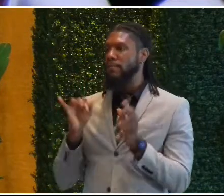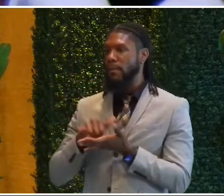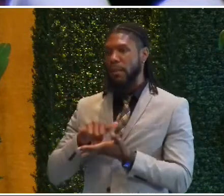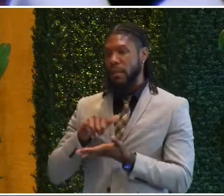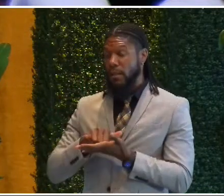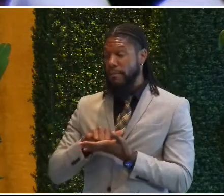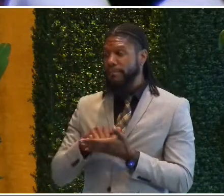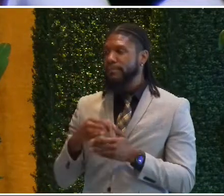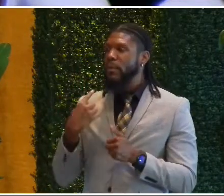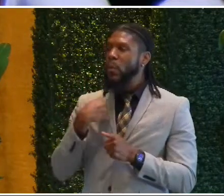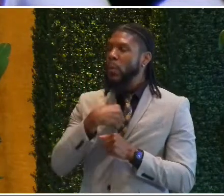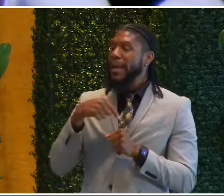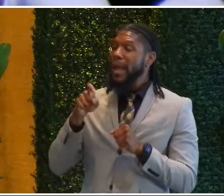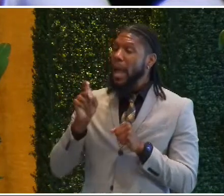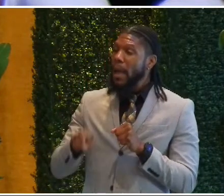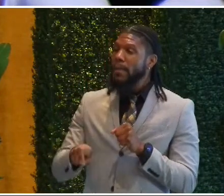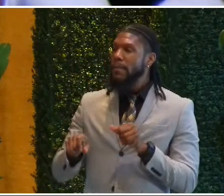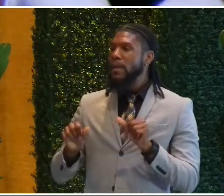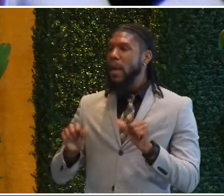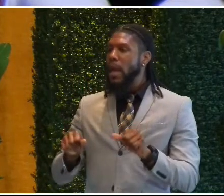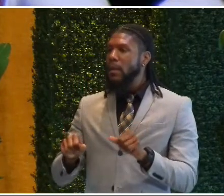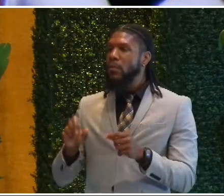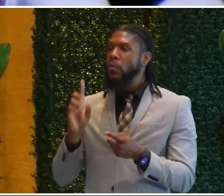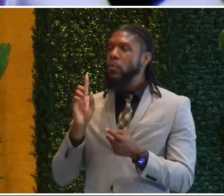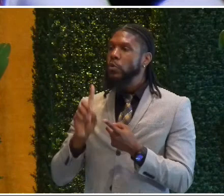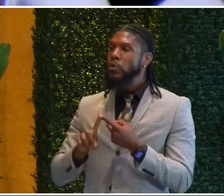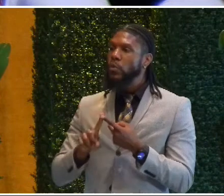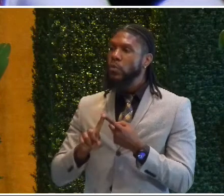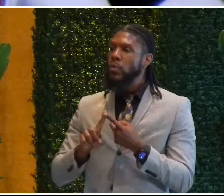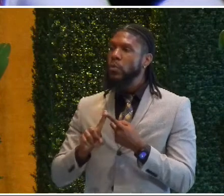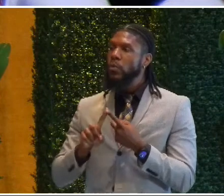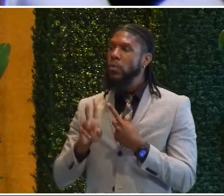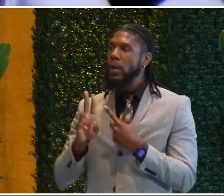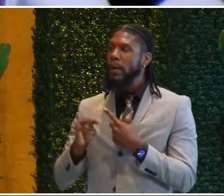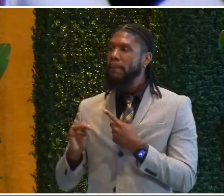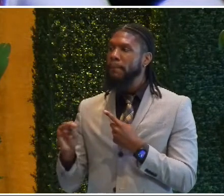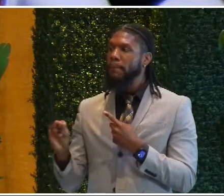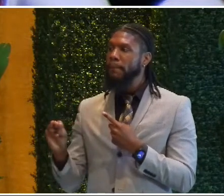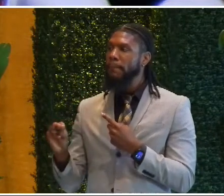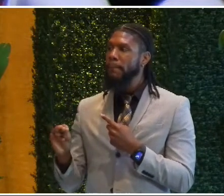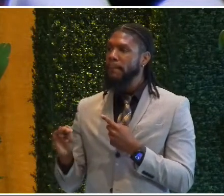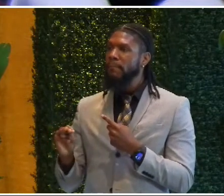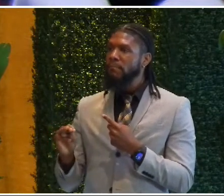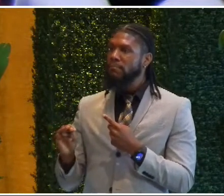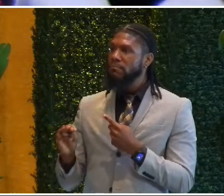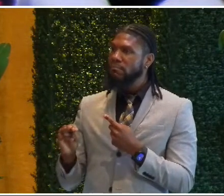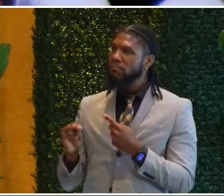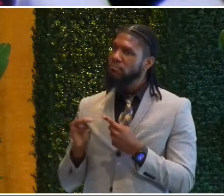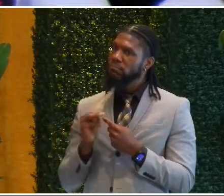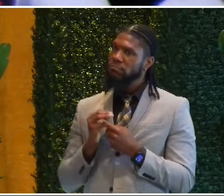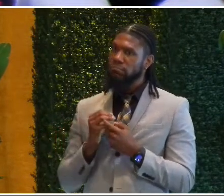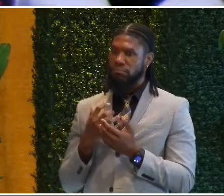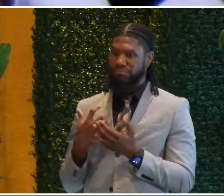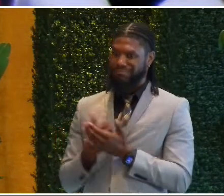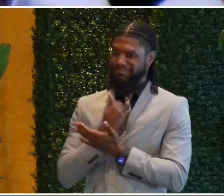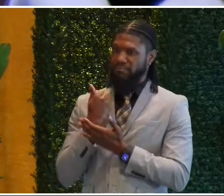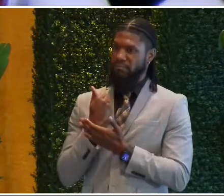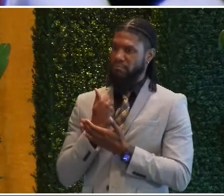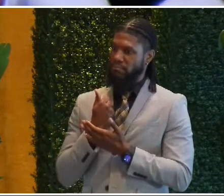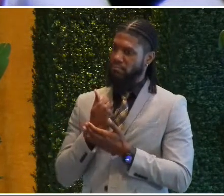have to be able to hold our own healing, right? We